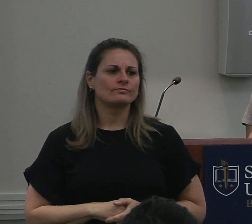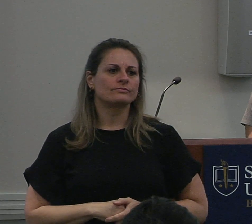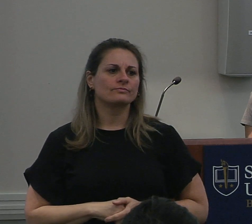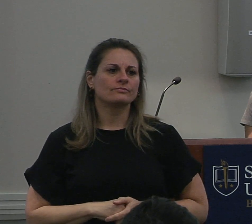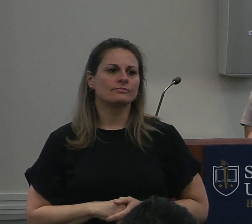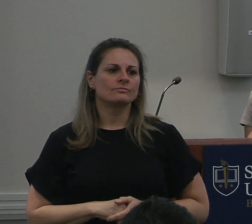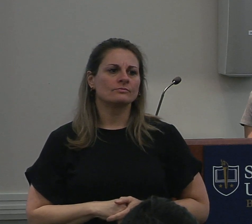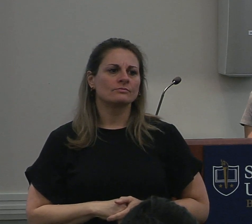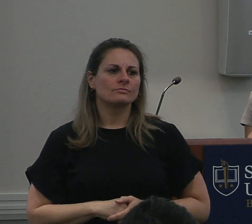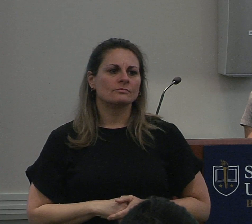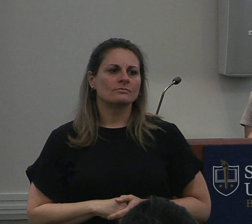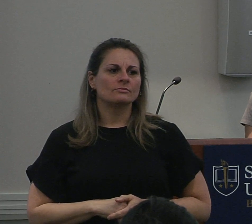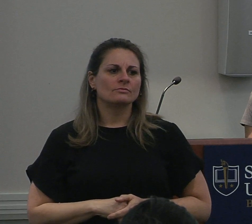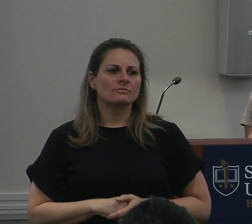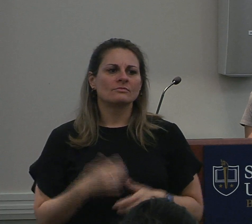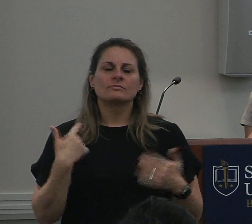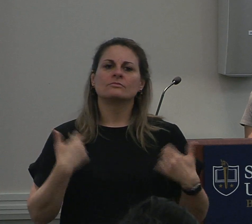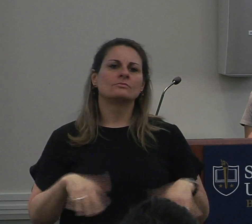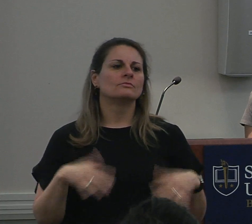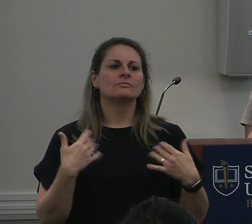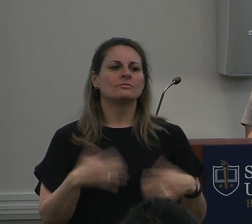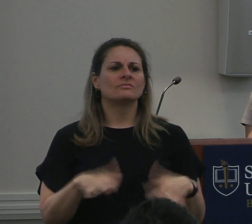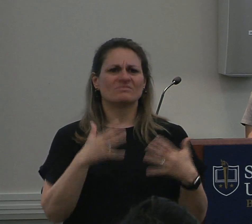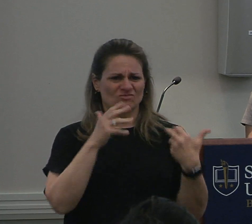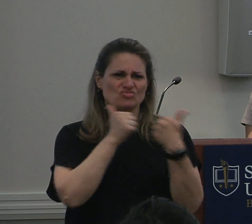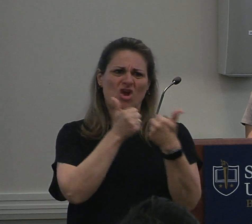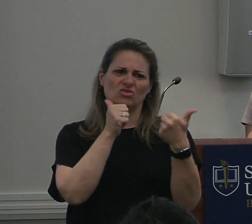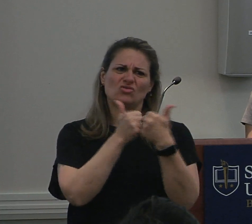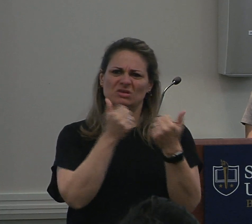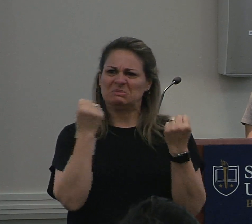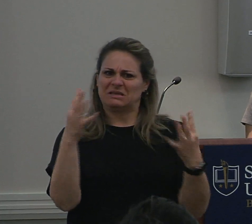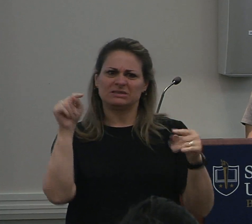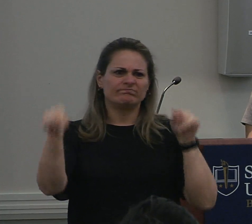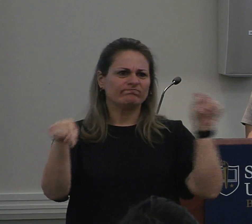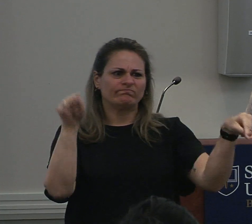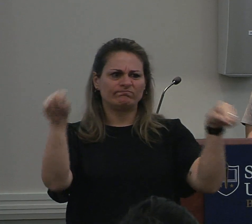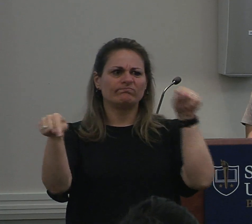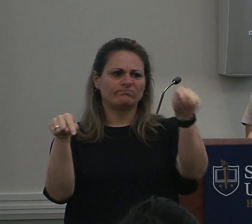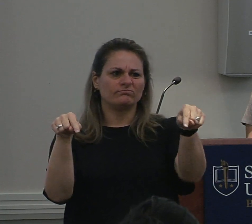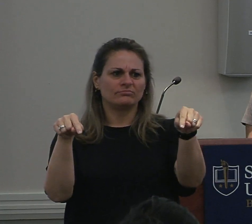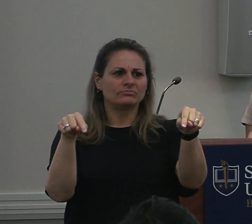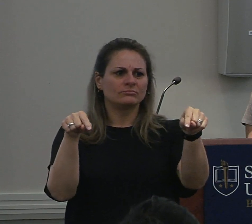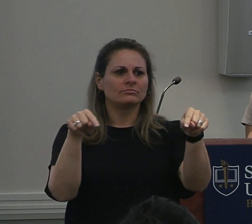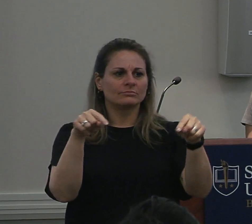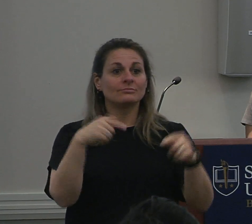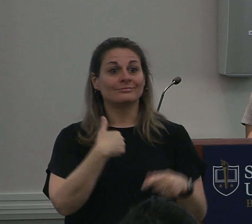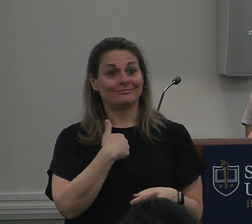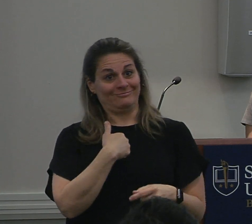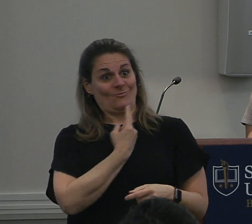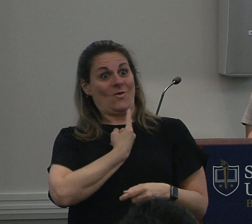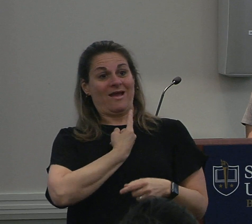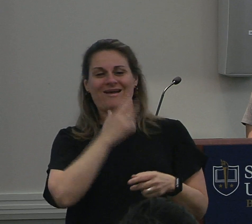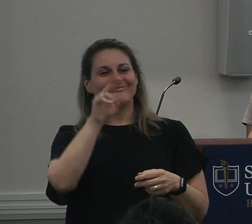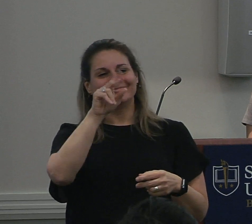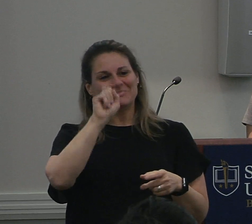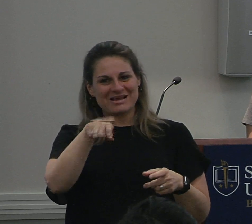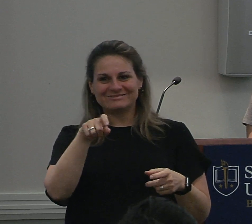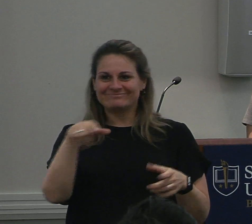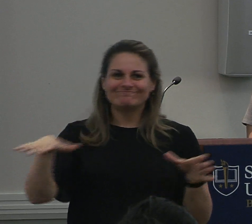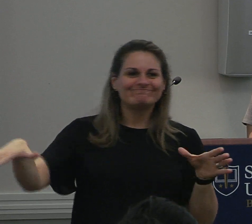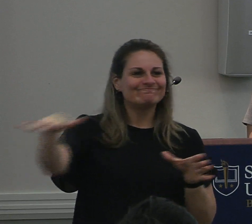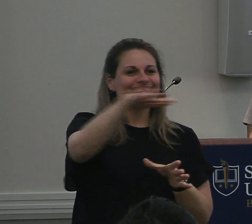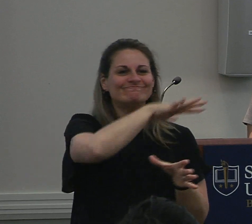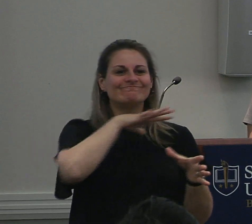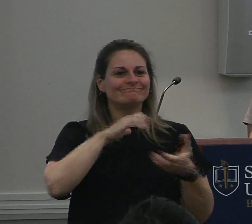tackle any of our important challenges in isolation. We know that disability equity is connected